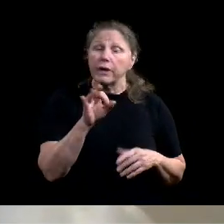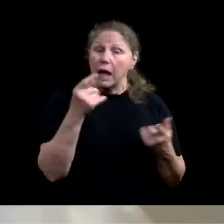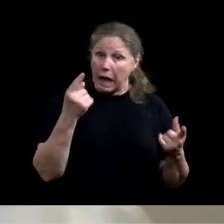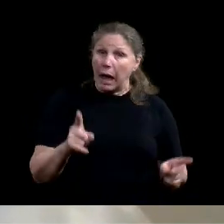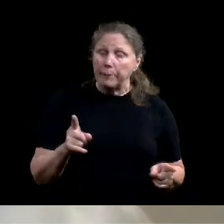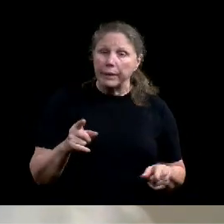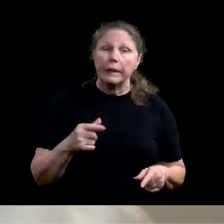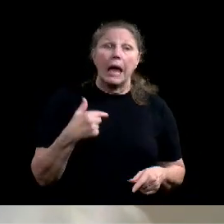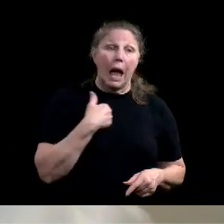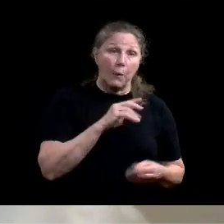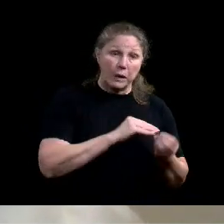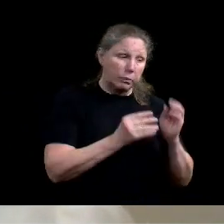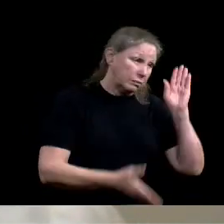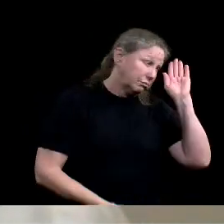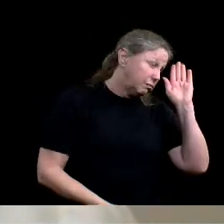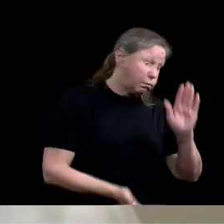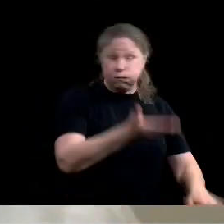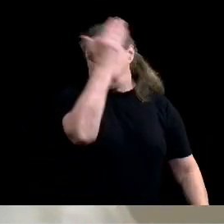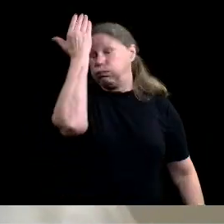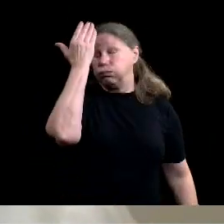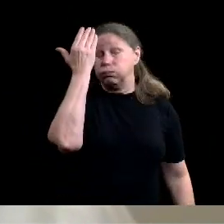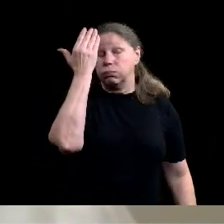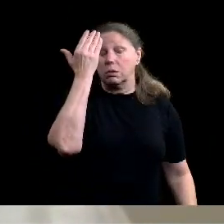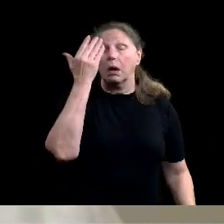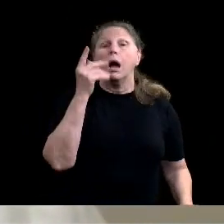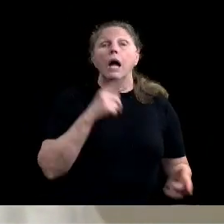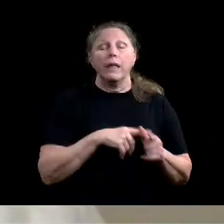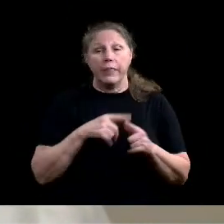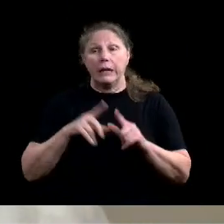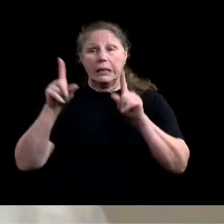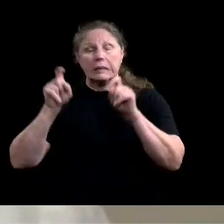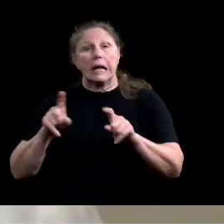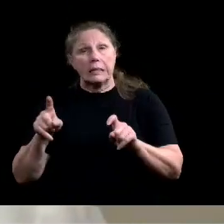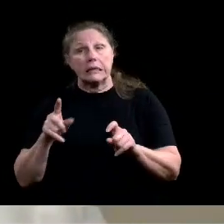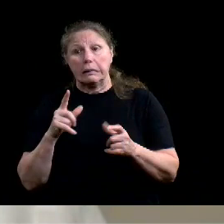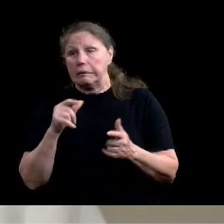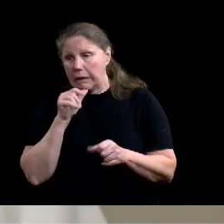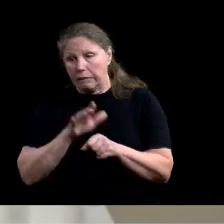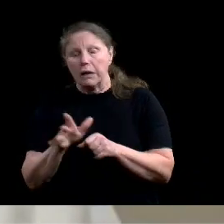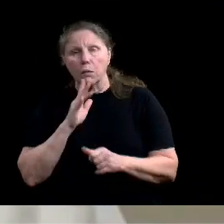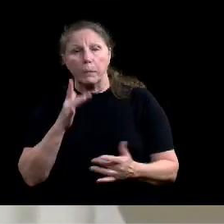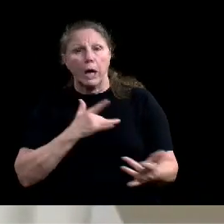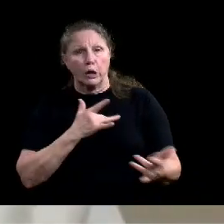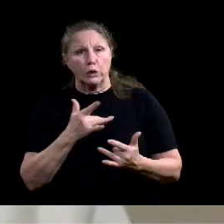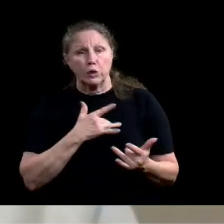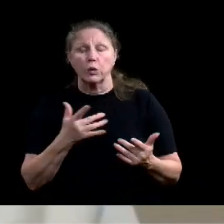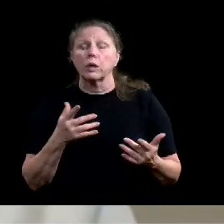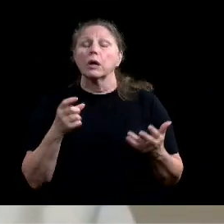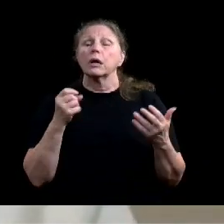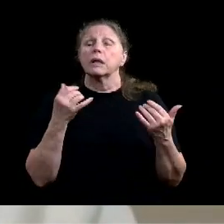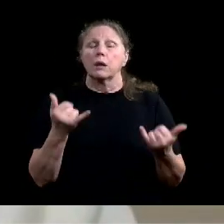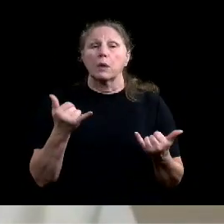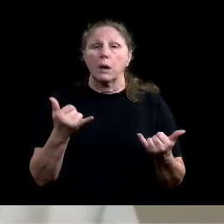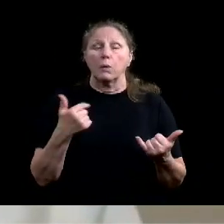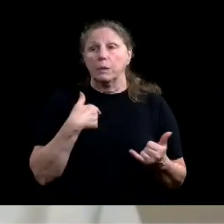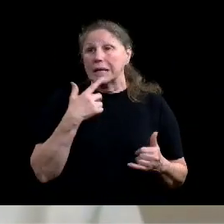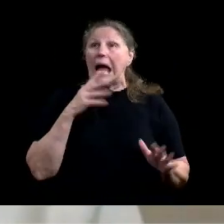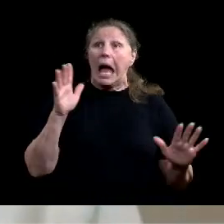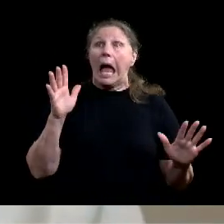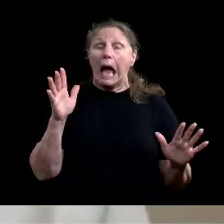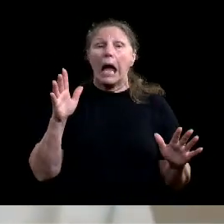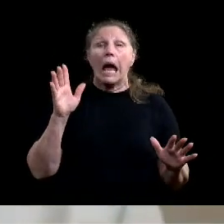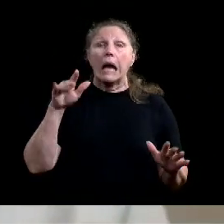cause more concern. And in fact, what we would be doing is we would be saying, this person diagnostically